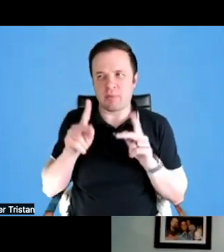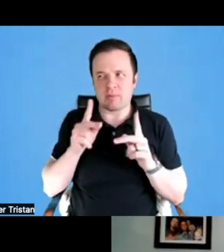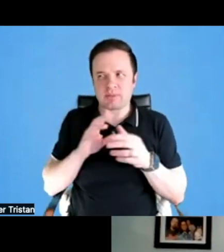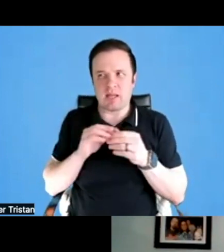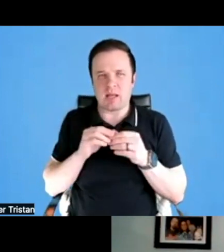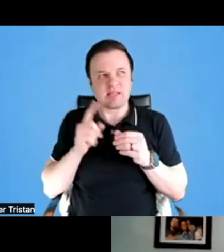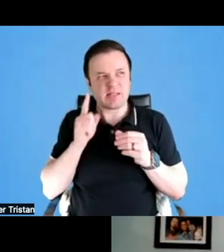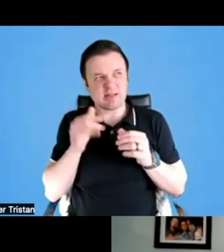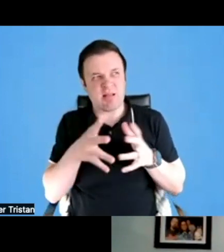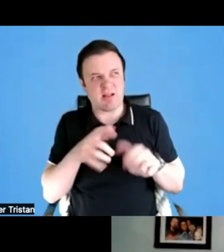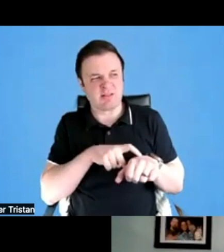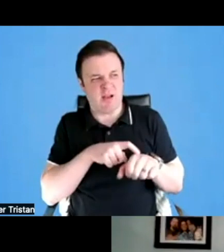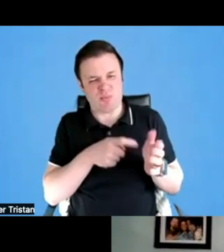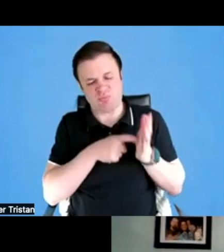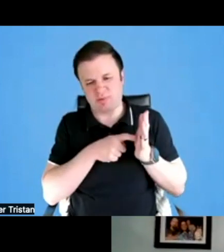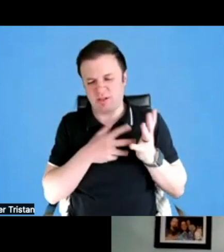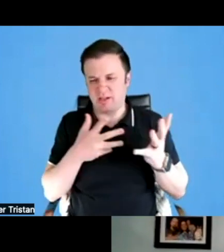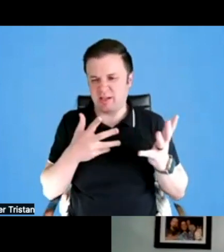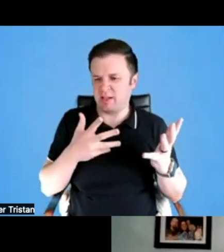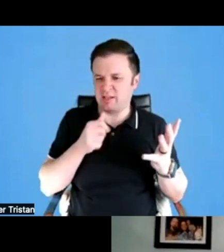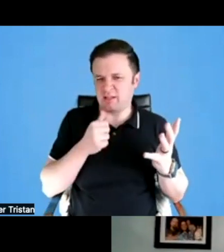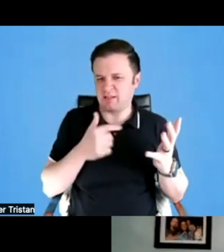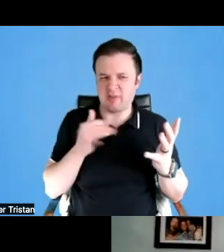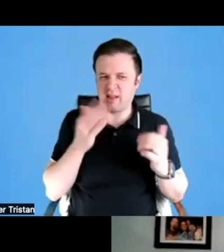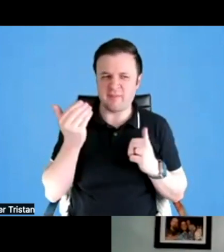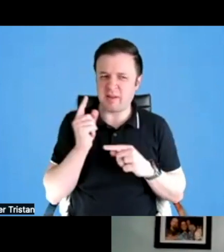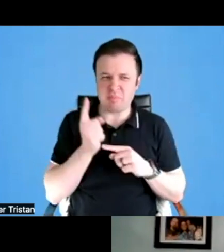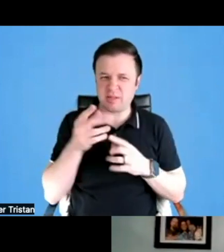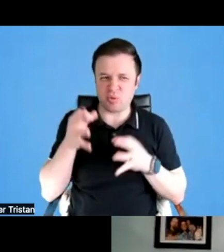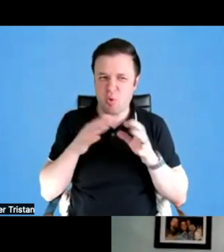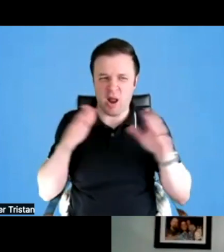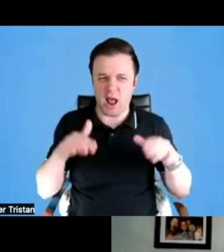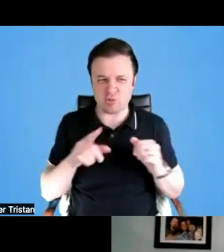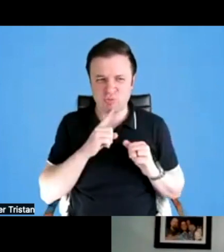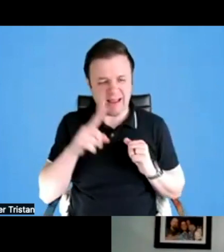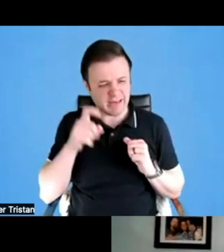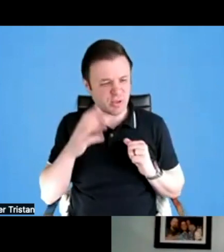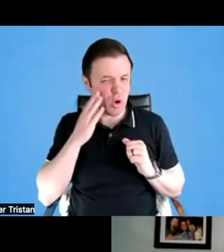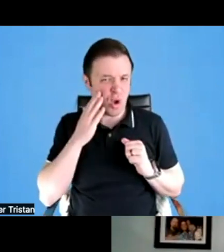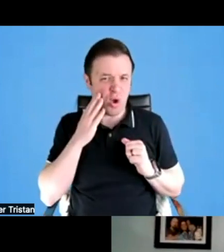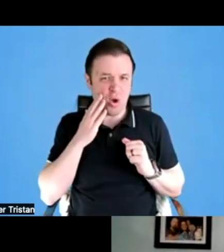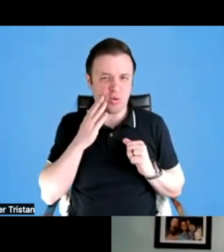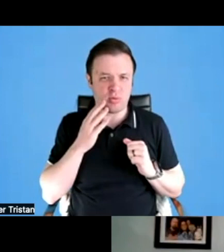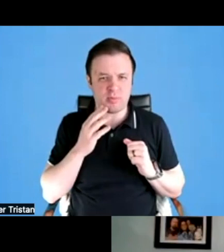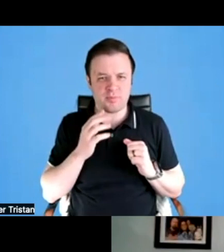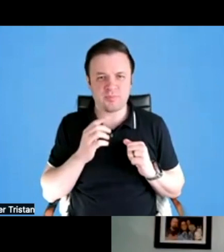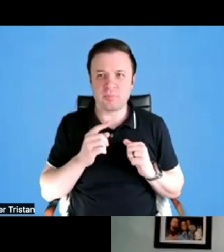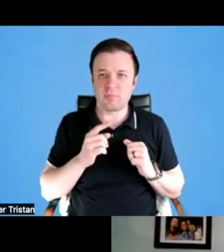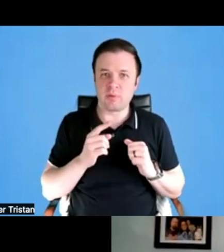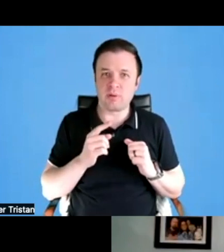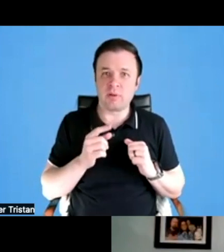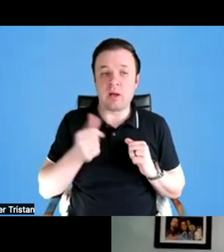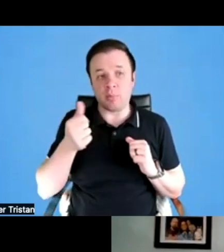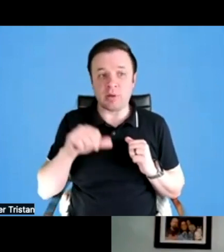lot of time. This doesn't feel like 15 minutes in the courthouse when really I need to know up or down, protective order or